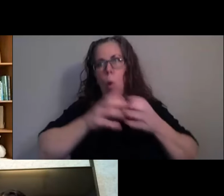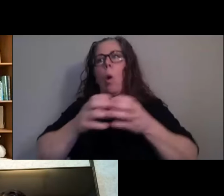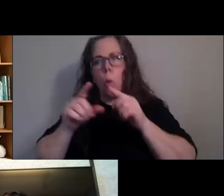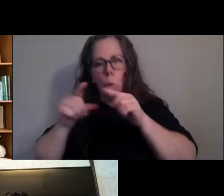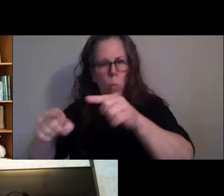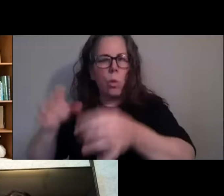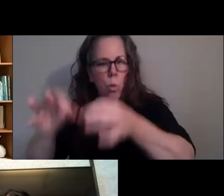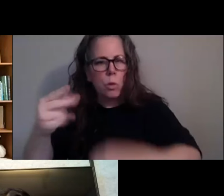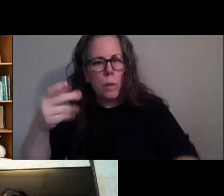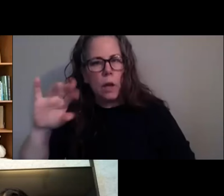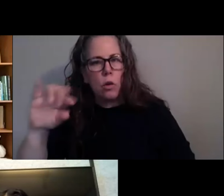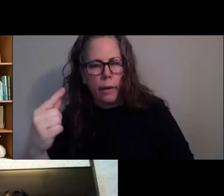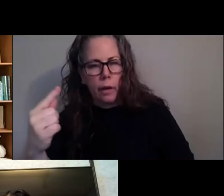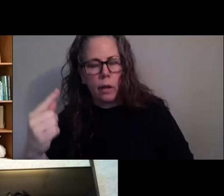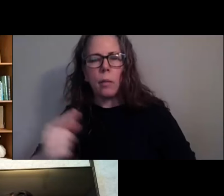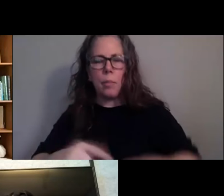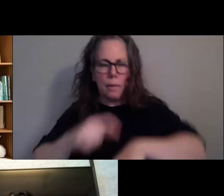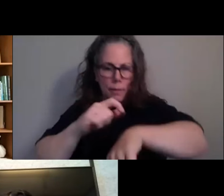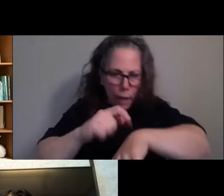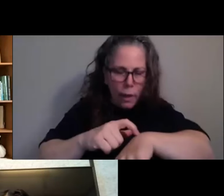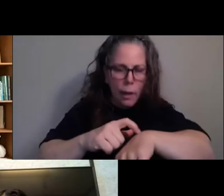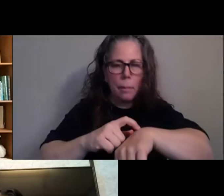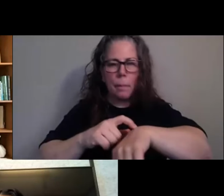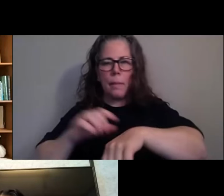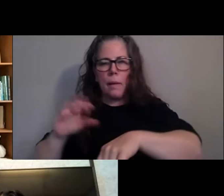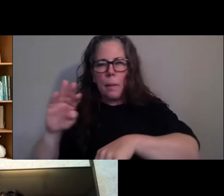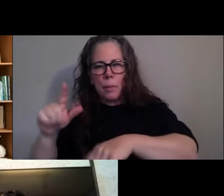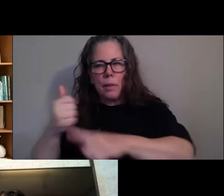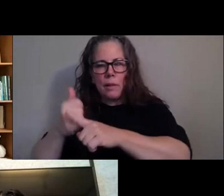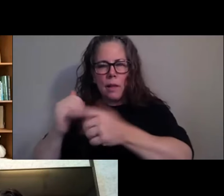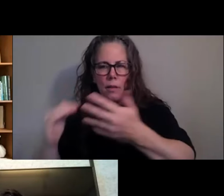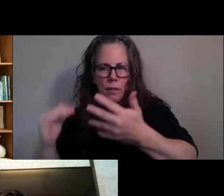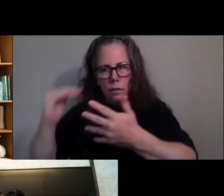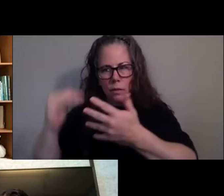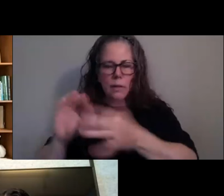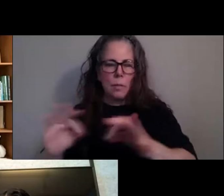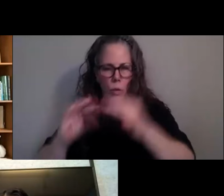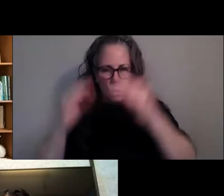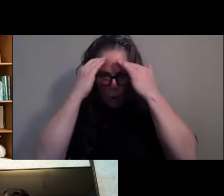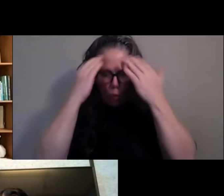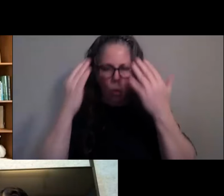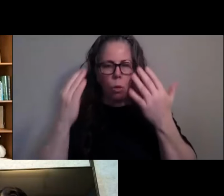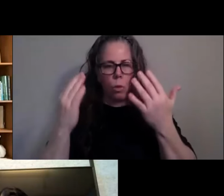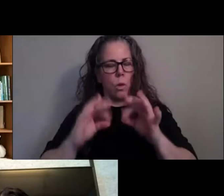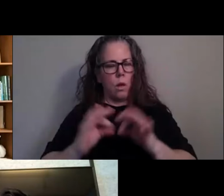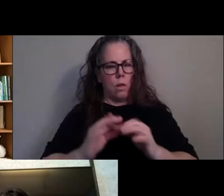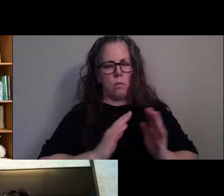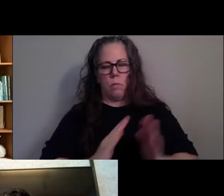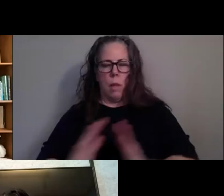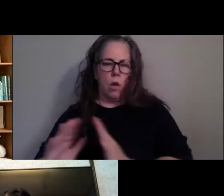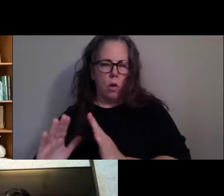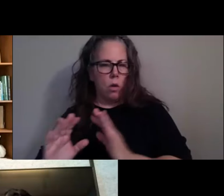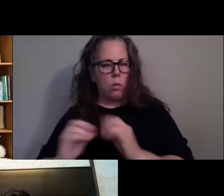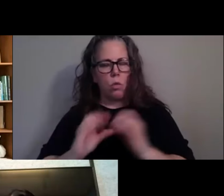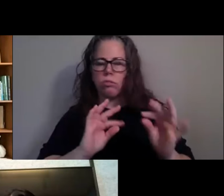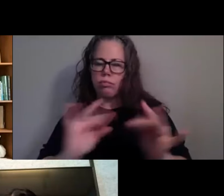knowing where in the year you are and like where things can come up, like that's super helpful. And then you can build a timeline for yourself